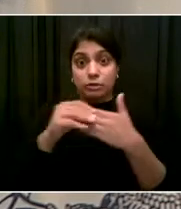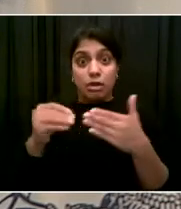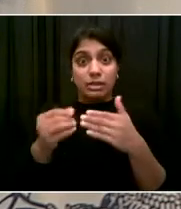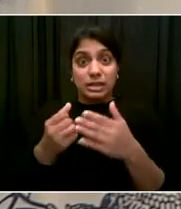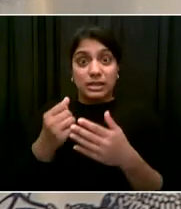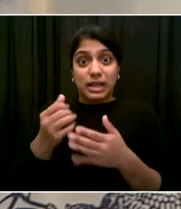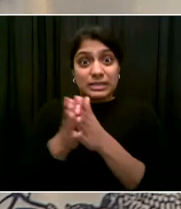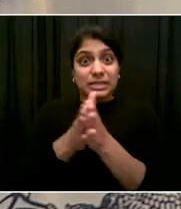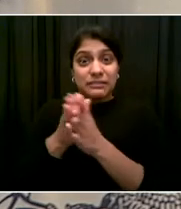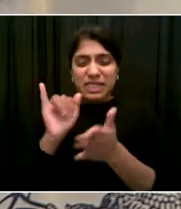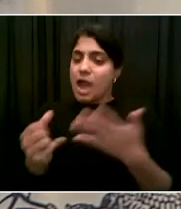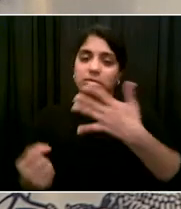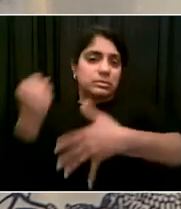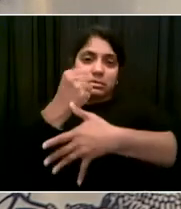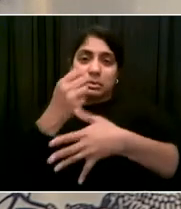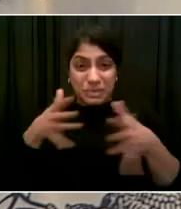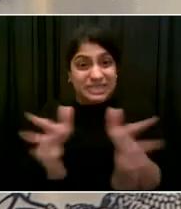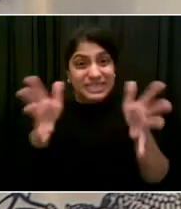Andrew Siff from NBC.